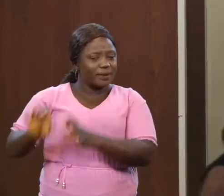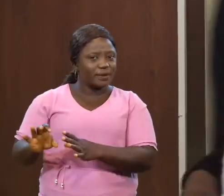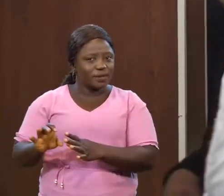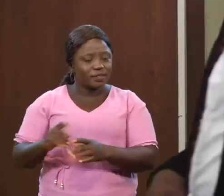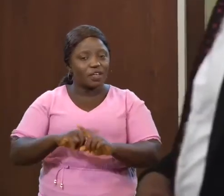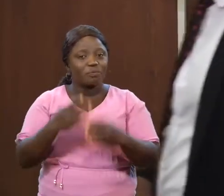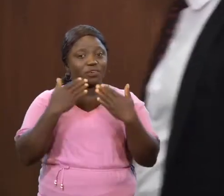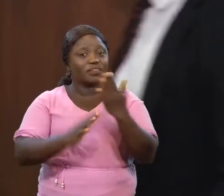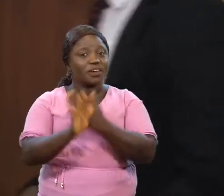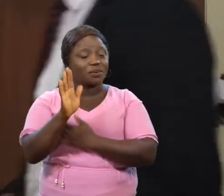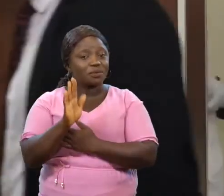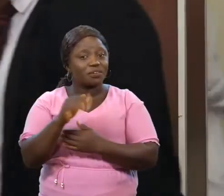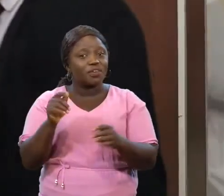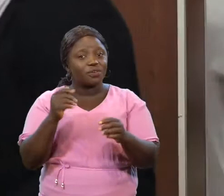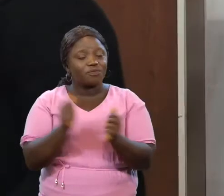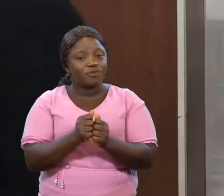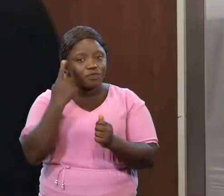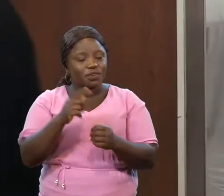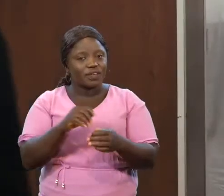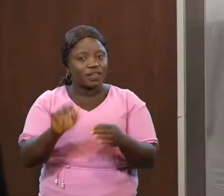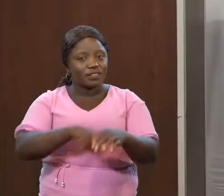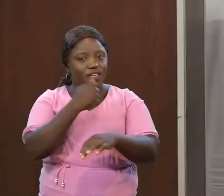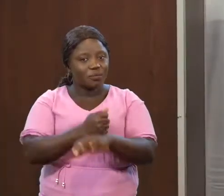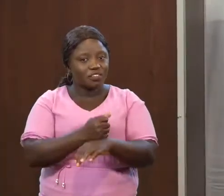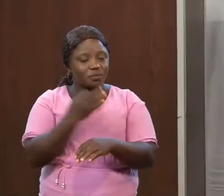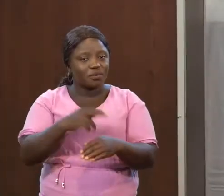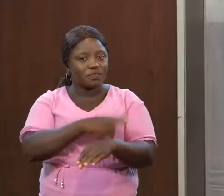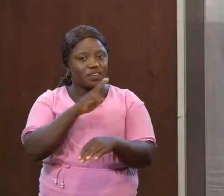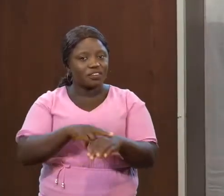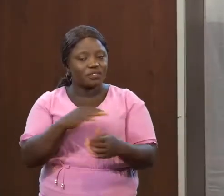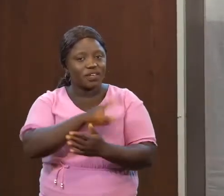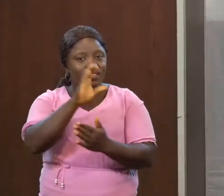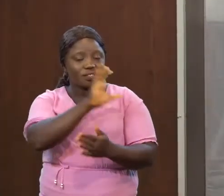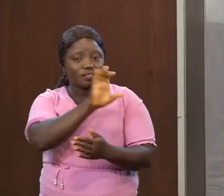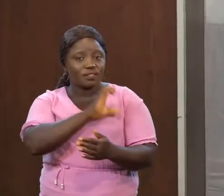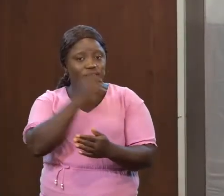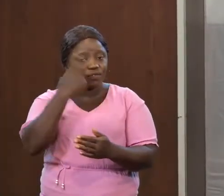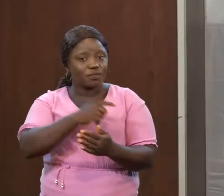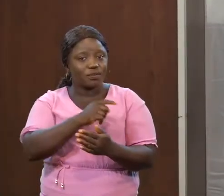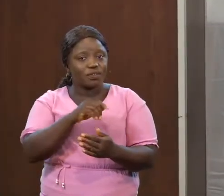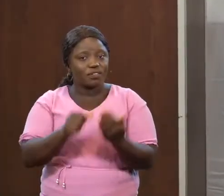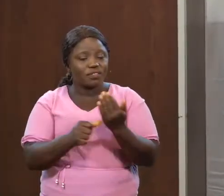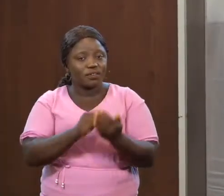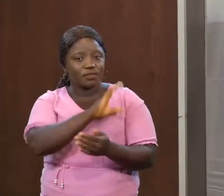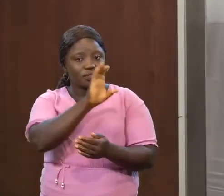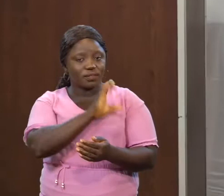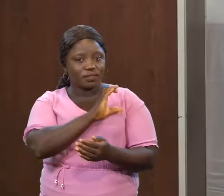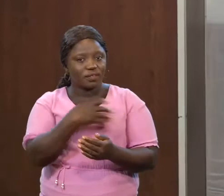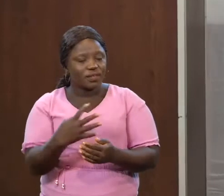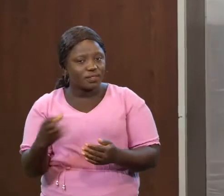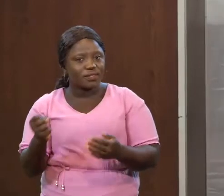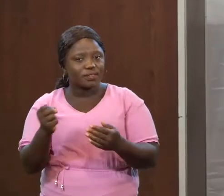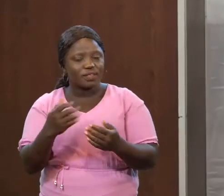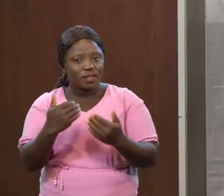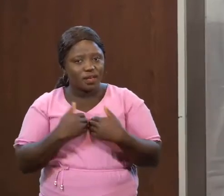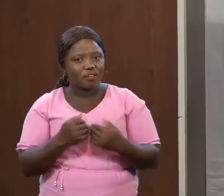neglected. But thank God, with the establishment of the National Center for Senior Citizens,